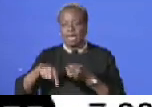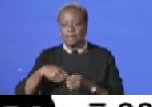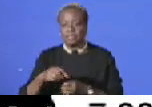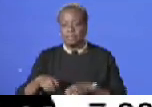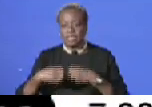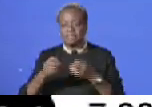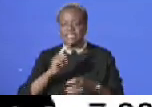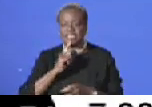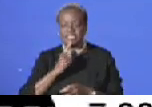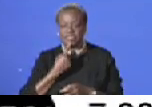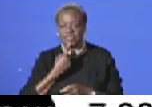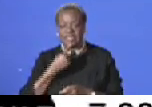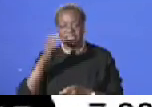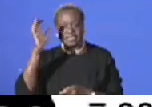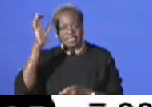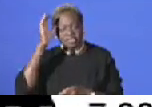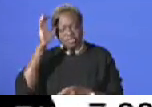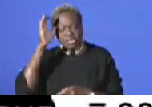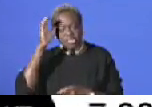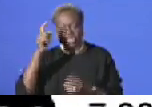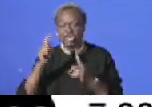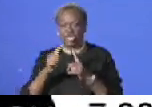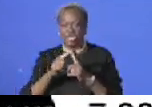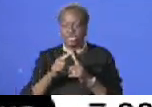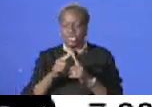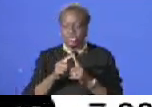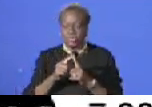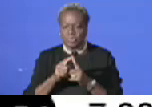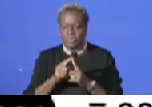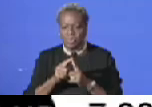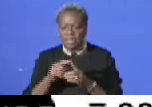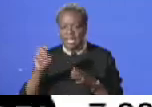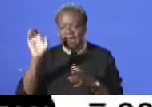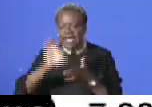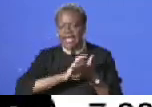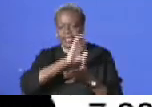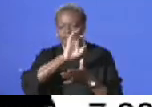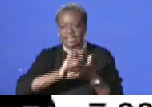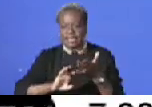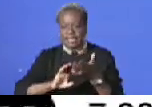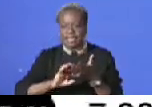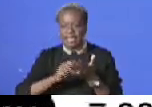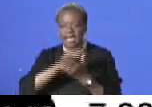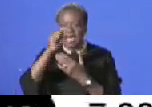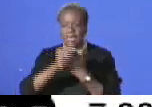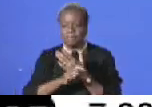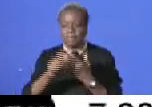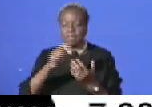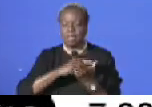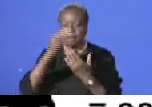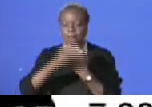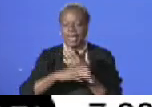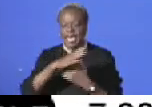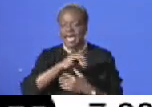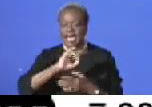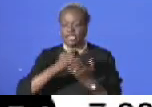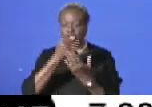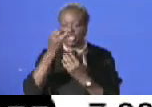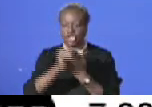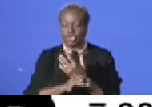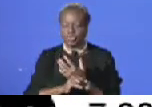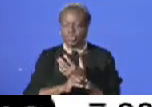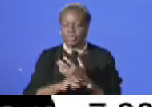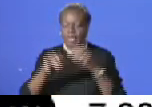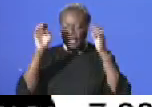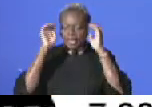giving serious consideration to canceling April, May, and June examinations. Director of